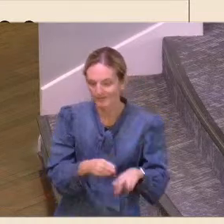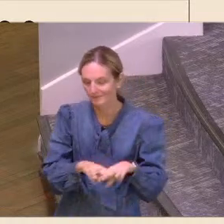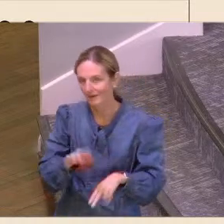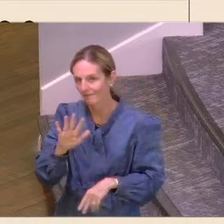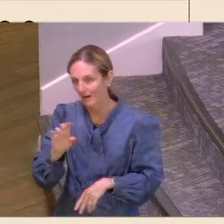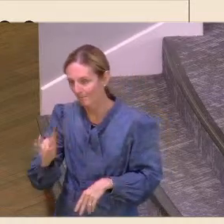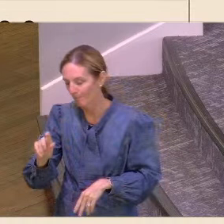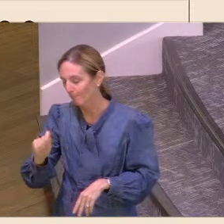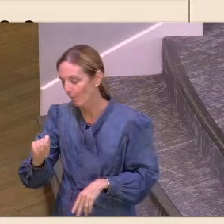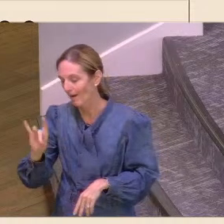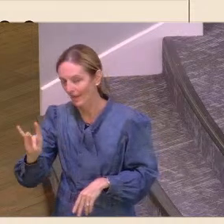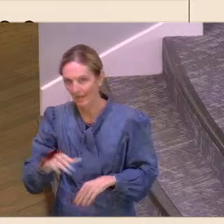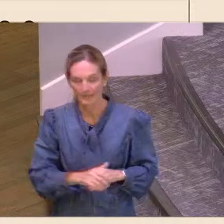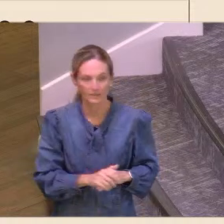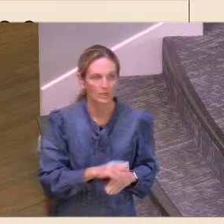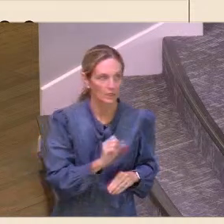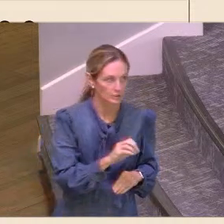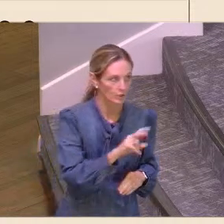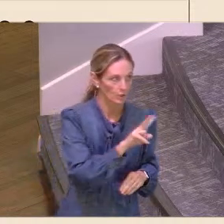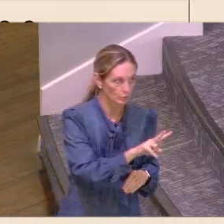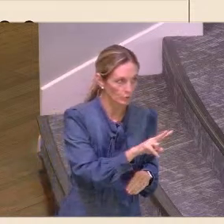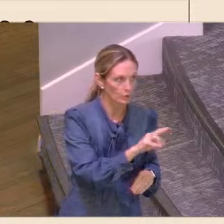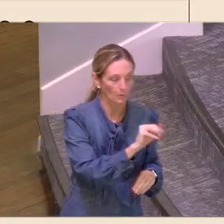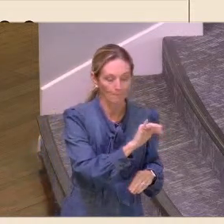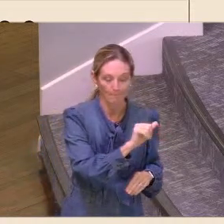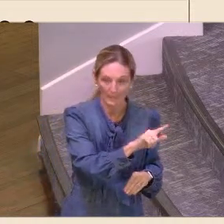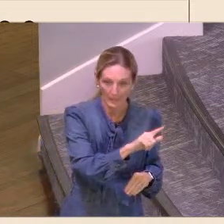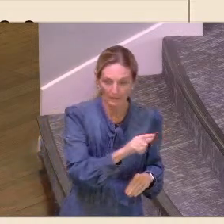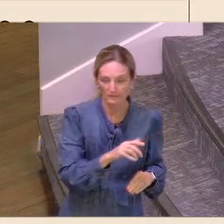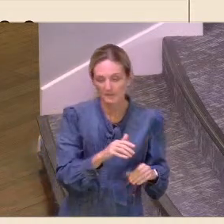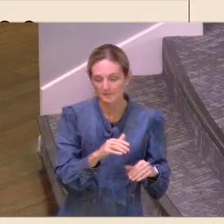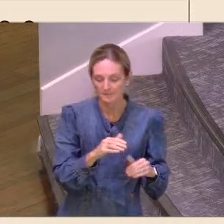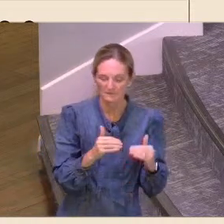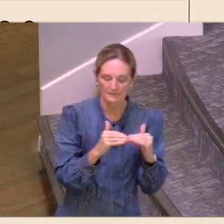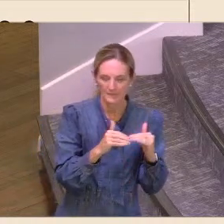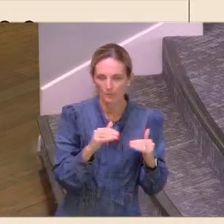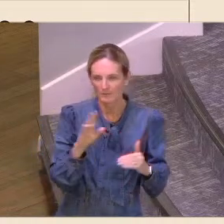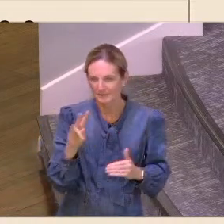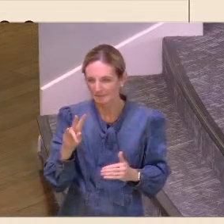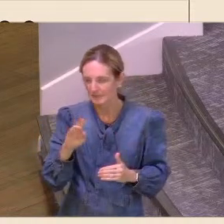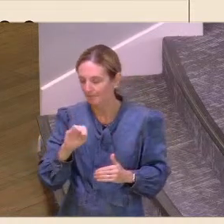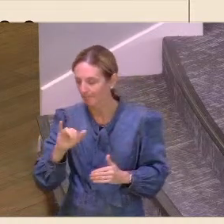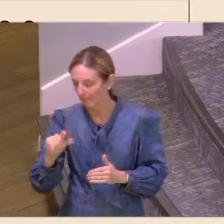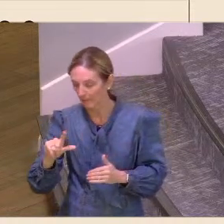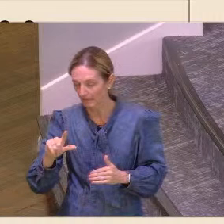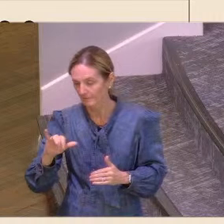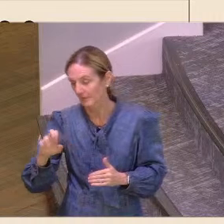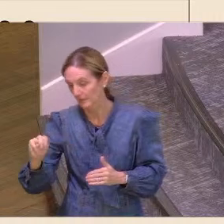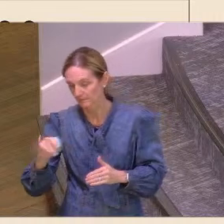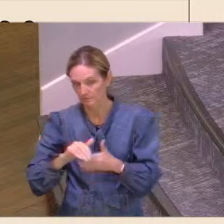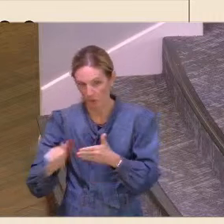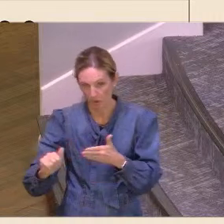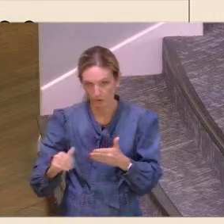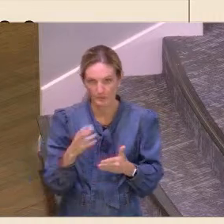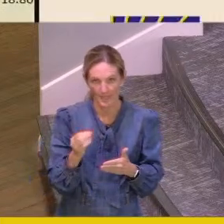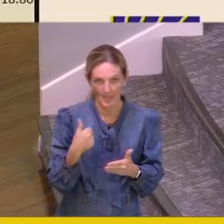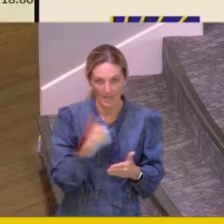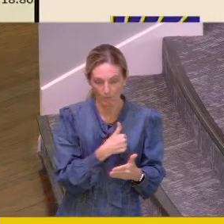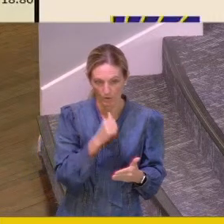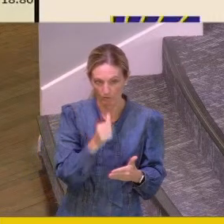1.2 mils represents about $7 million that we're kind of rolling back and not charging